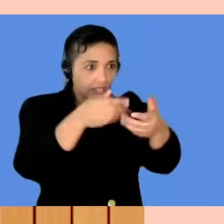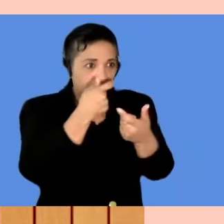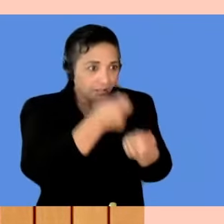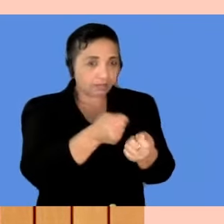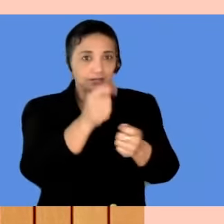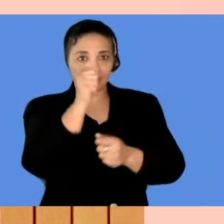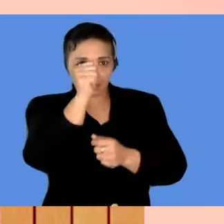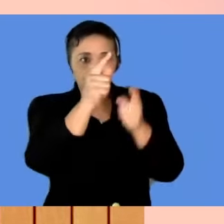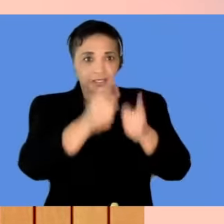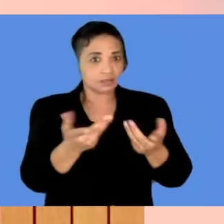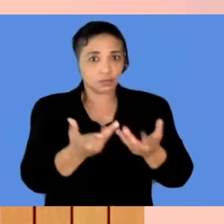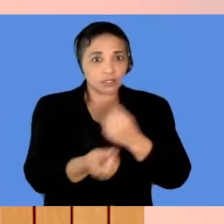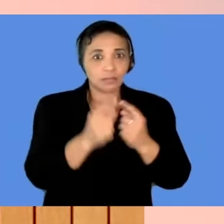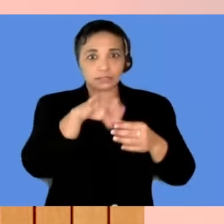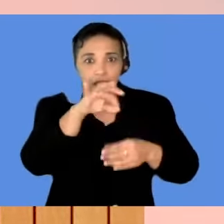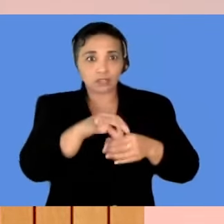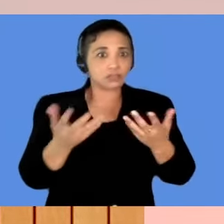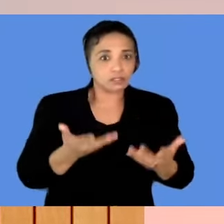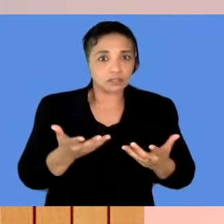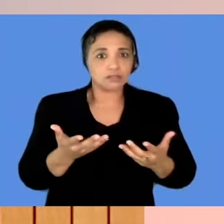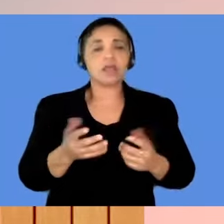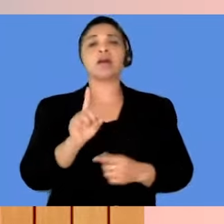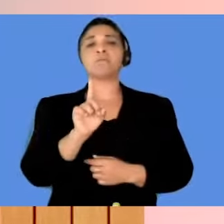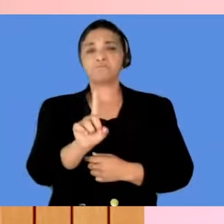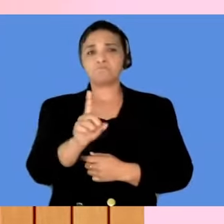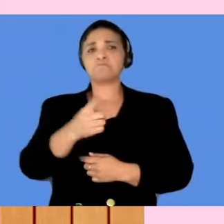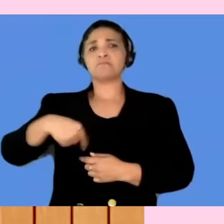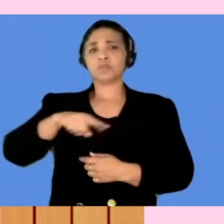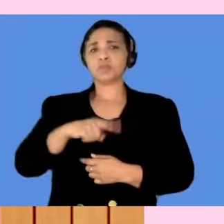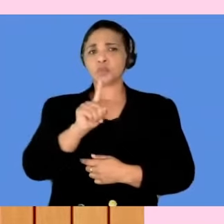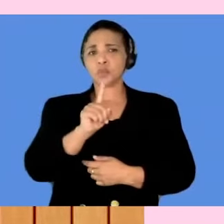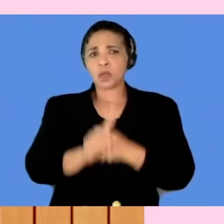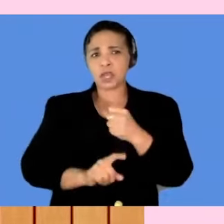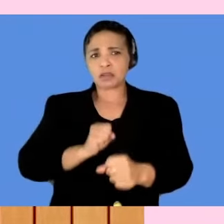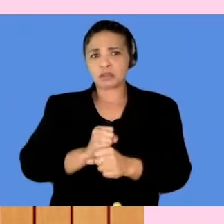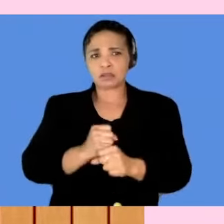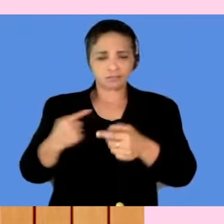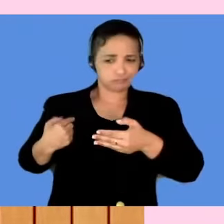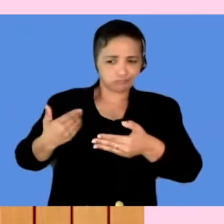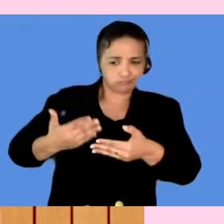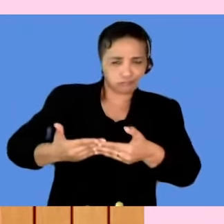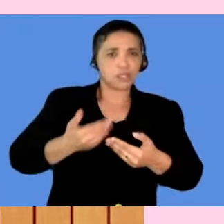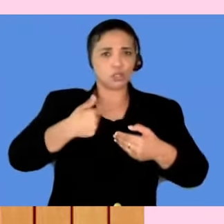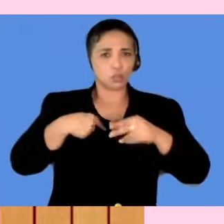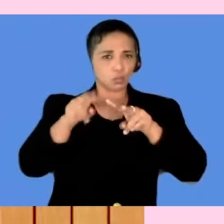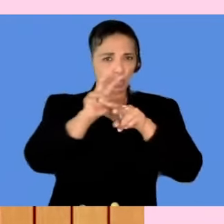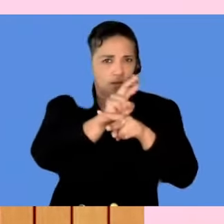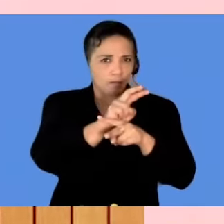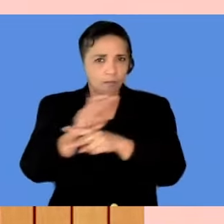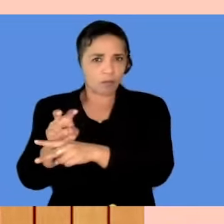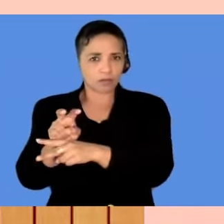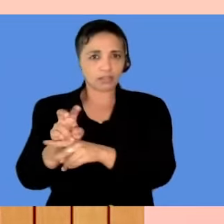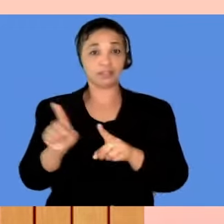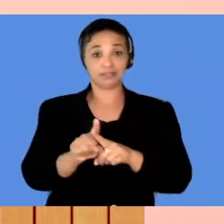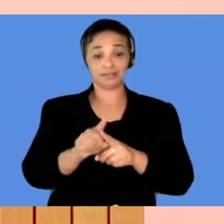And from last 1 year, we have been trying to monitor, and also we looked at the previous year, 2019